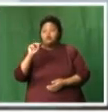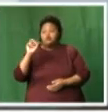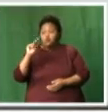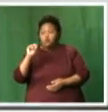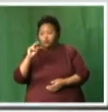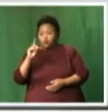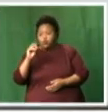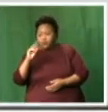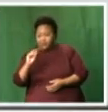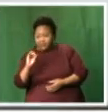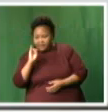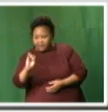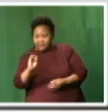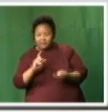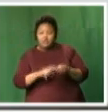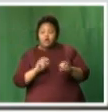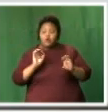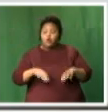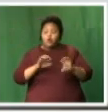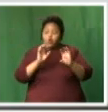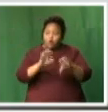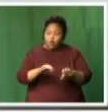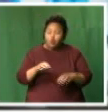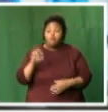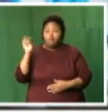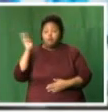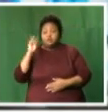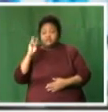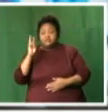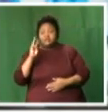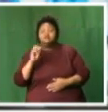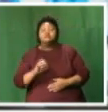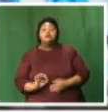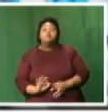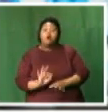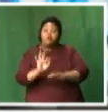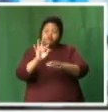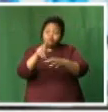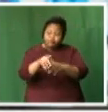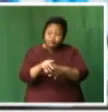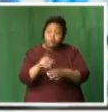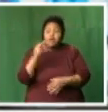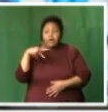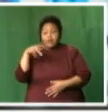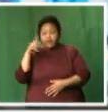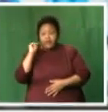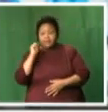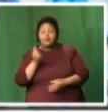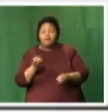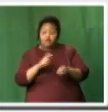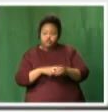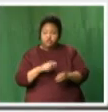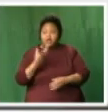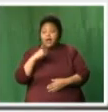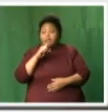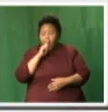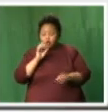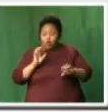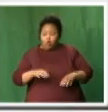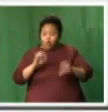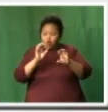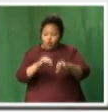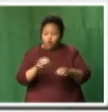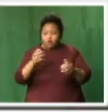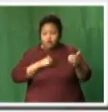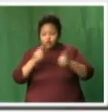Evariste Ndayishimiye bafikile khona eNairobi kanti bomengameli baseCongo, Rwanda nase-Uganda bona lomhlangano